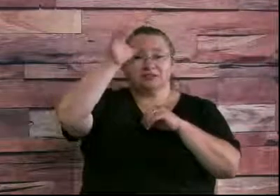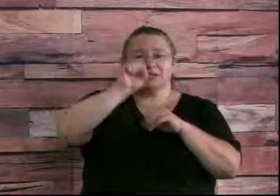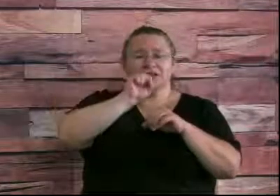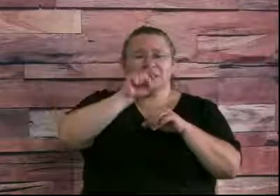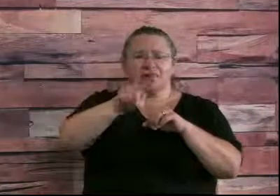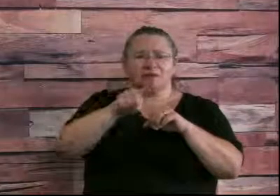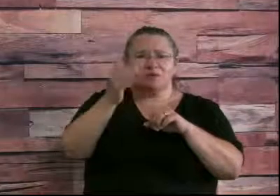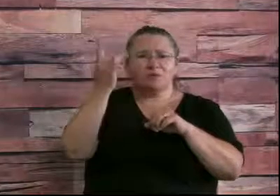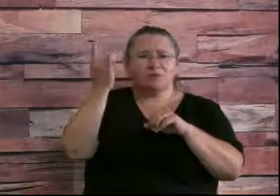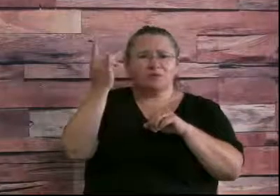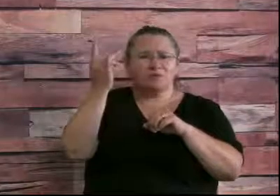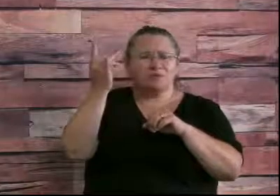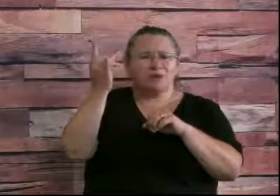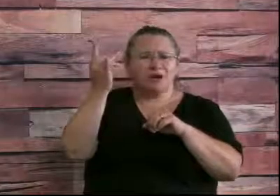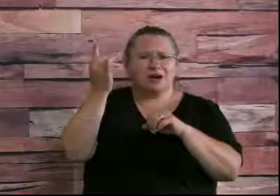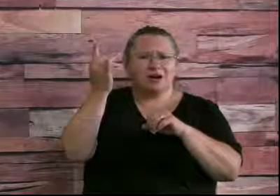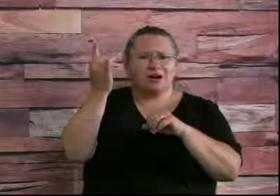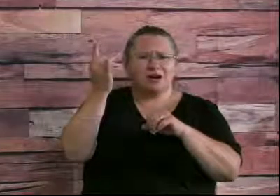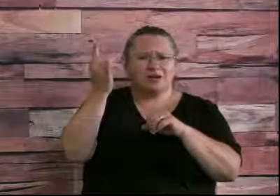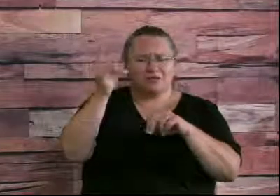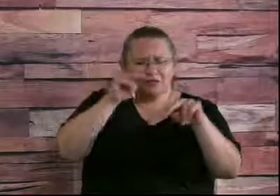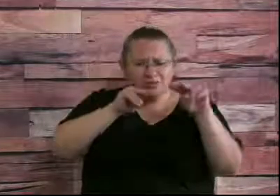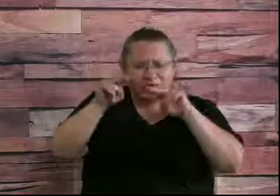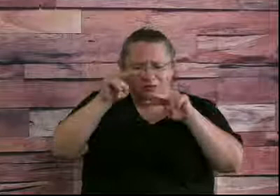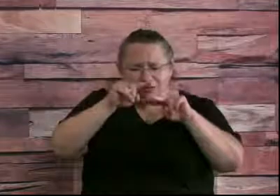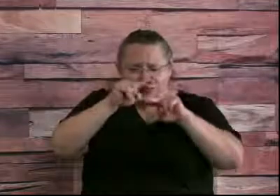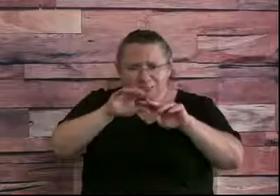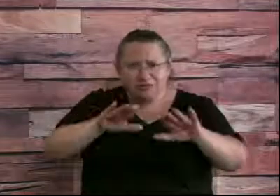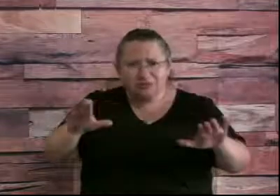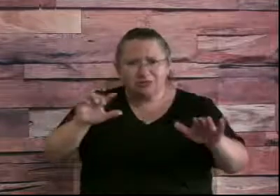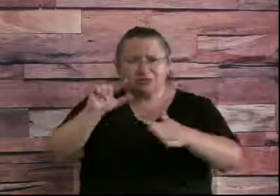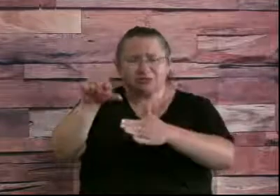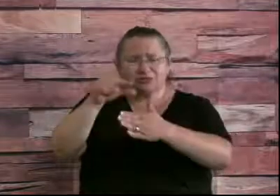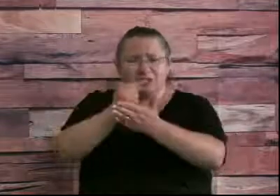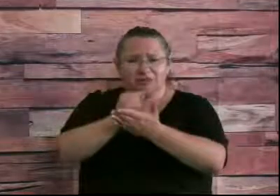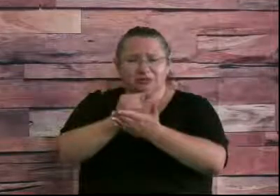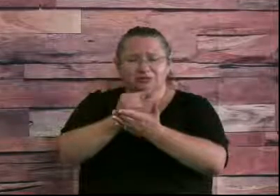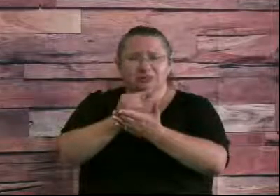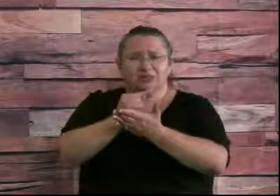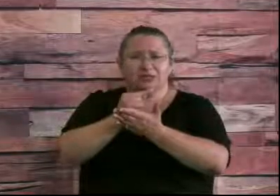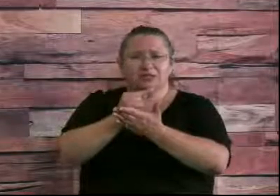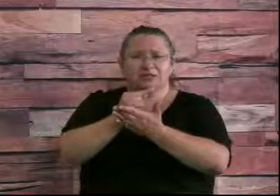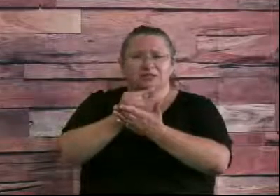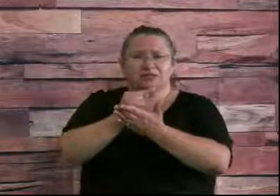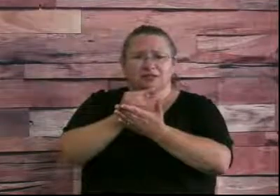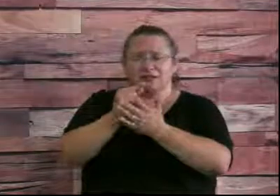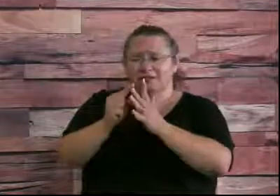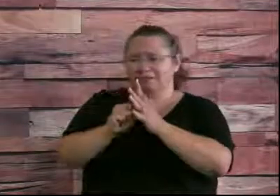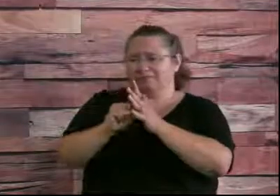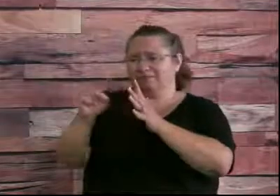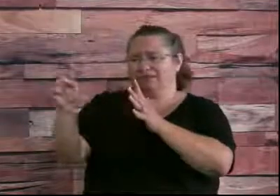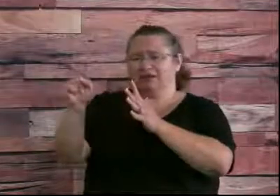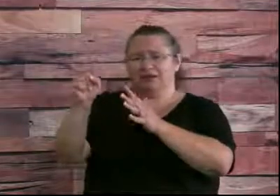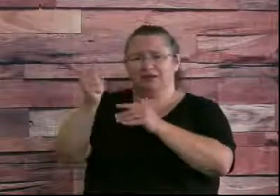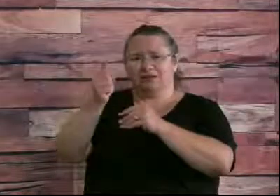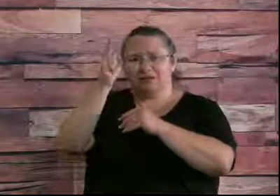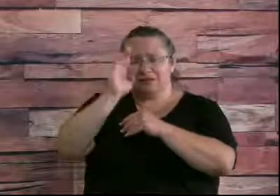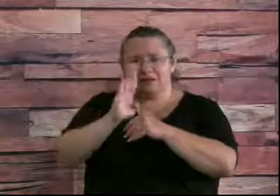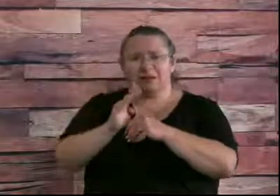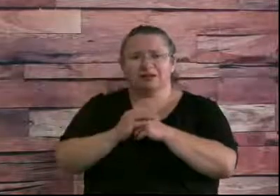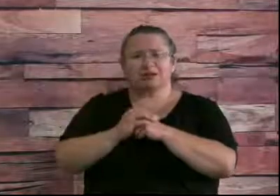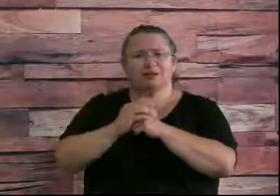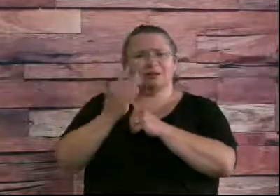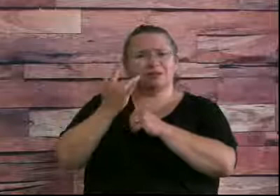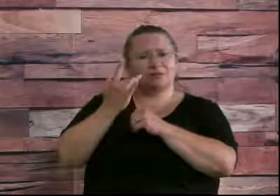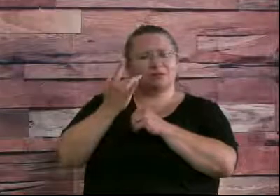ask me, why is that? Or they look at their own kids who have graduated and abandoned the things of God, and